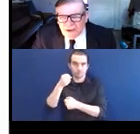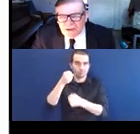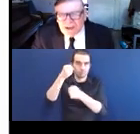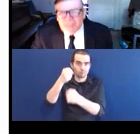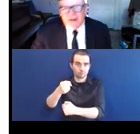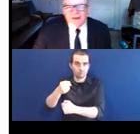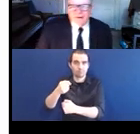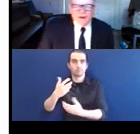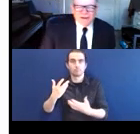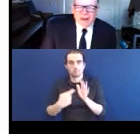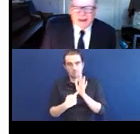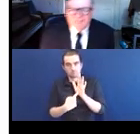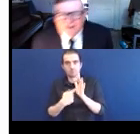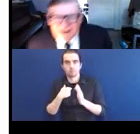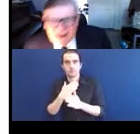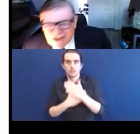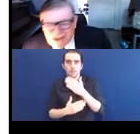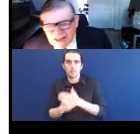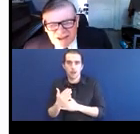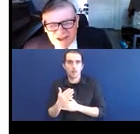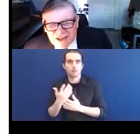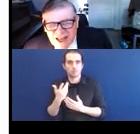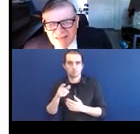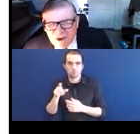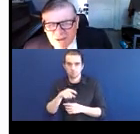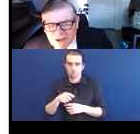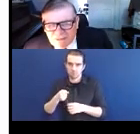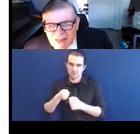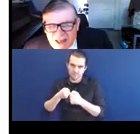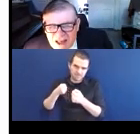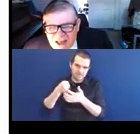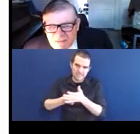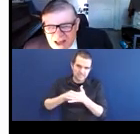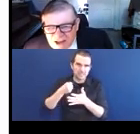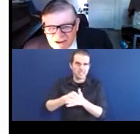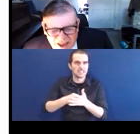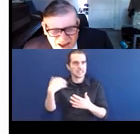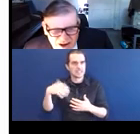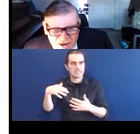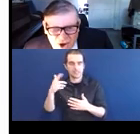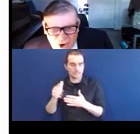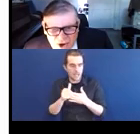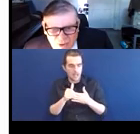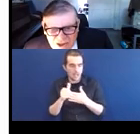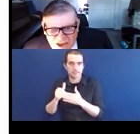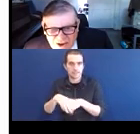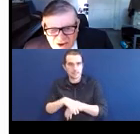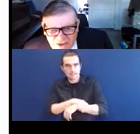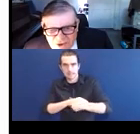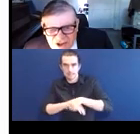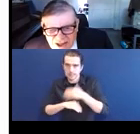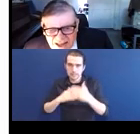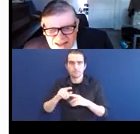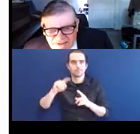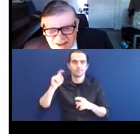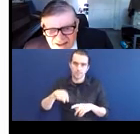their wheelchairs, but not in vain, because the national television is there filming them. The media are there recording what is going on. They're